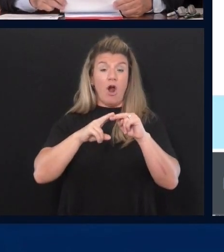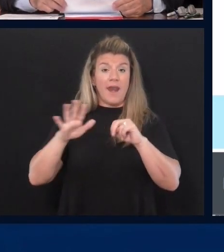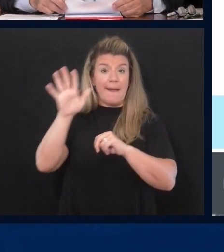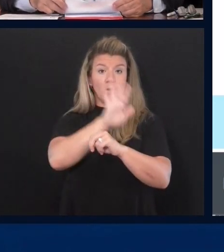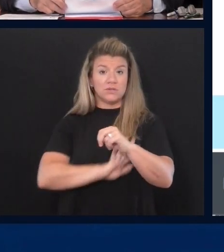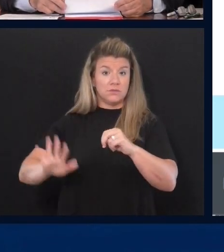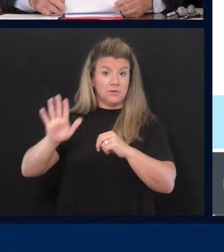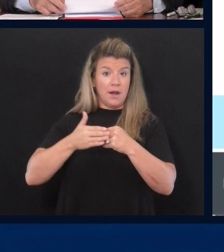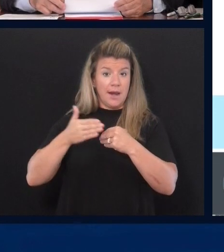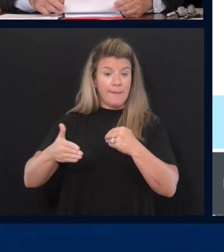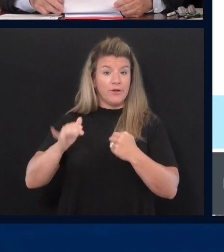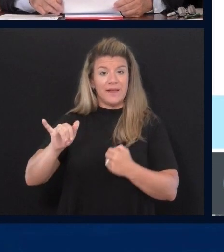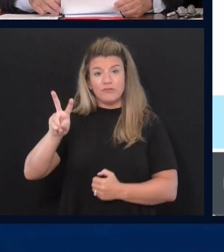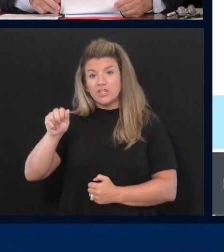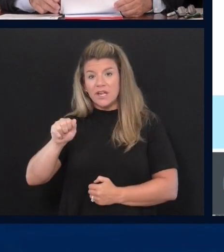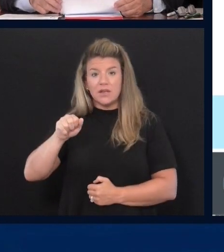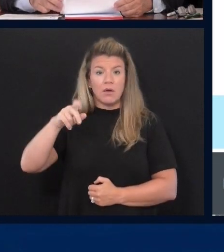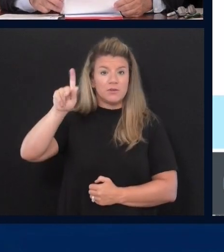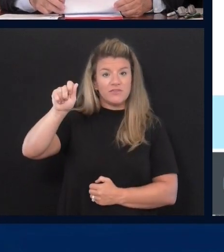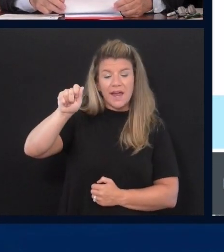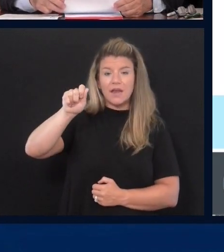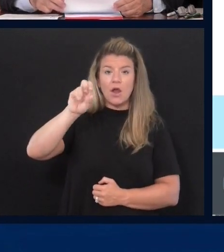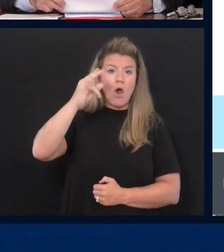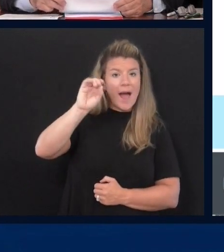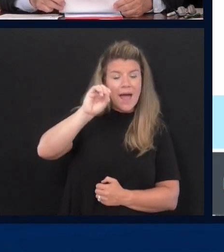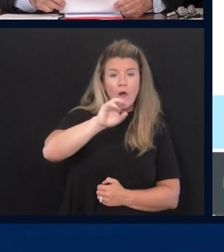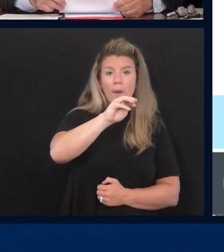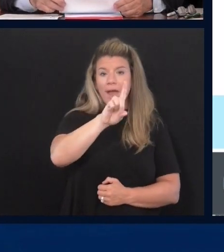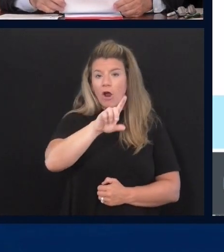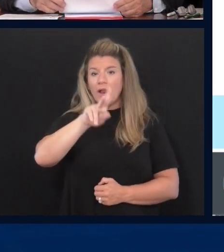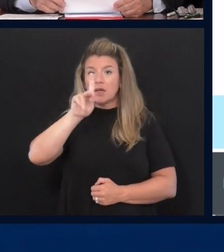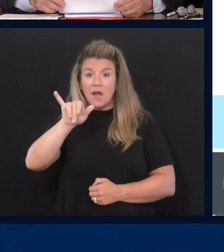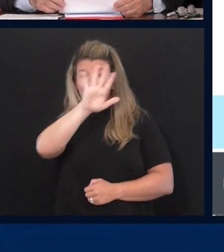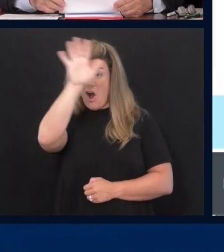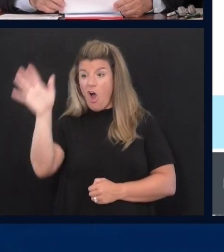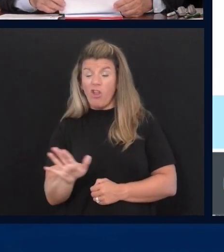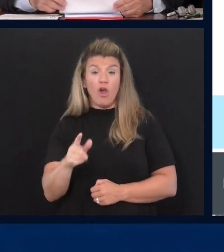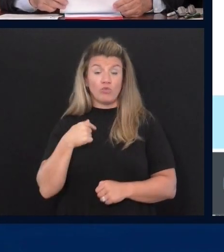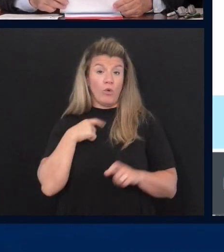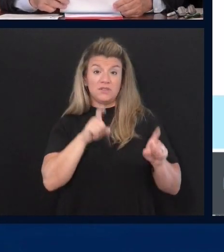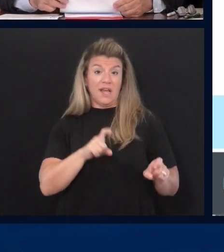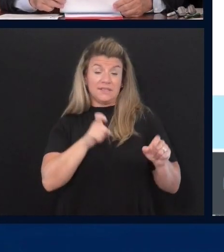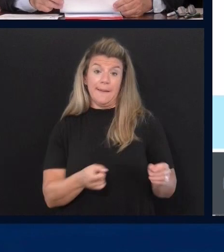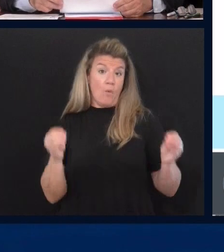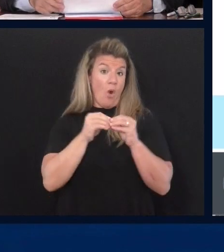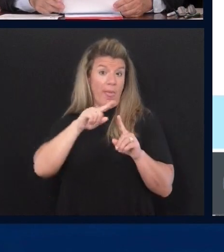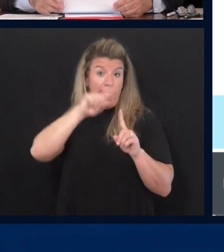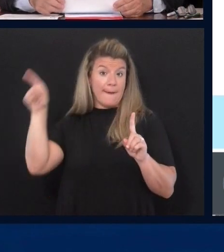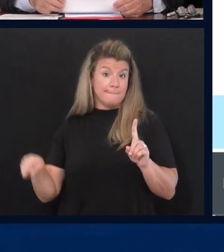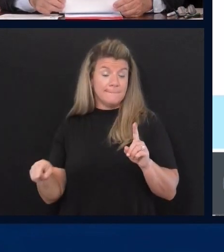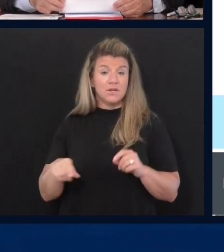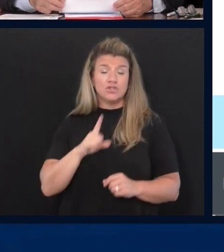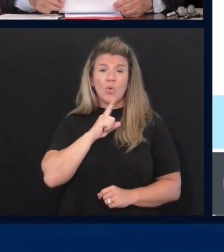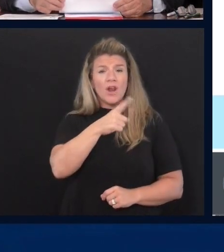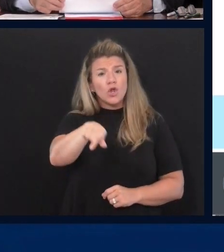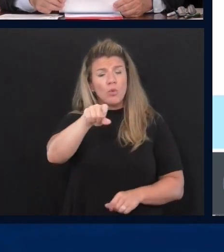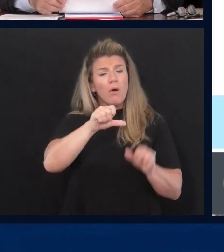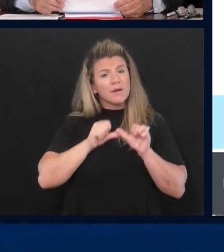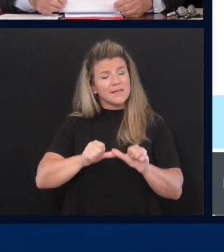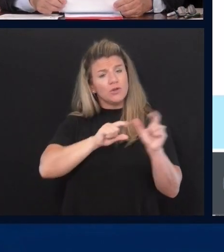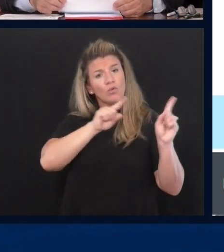It is absolutely imperative that we wear a mask. Now, I want to jump to a